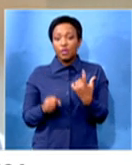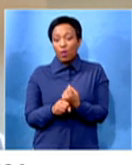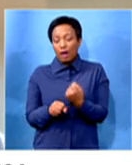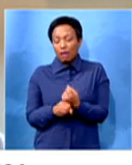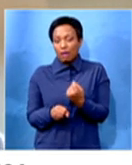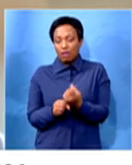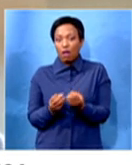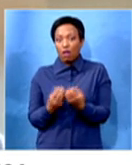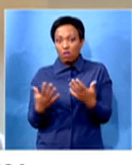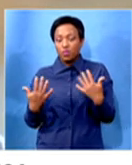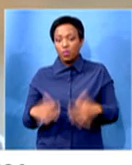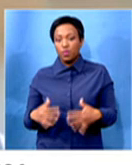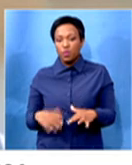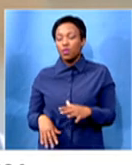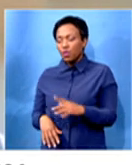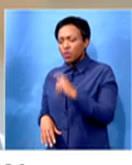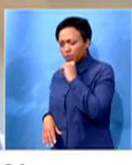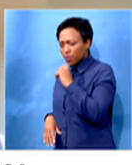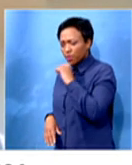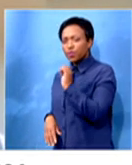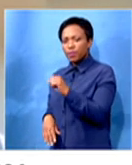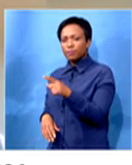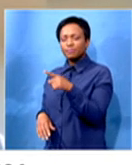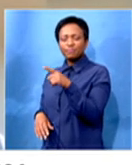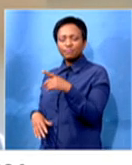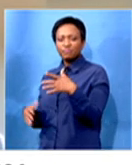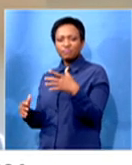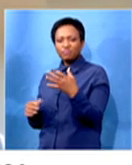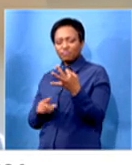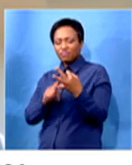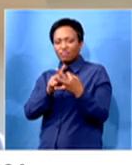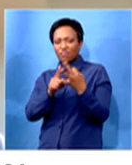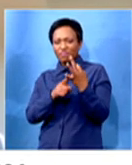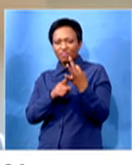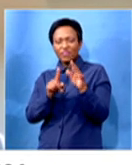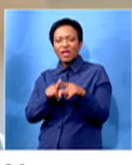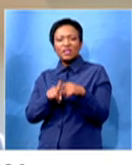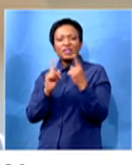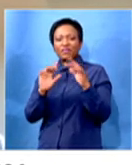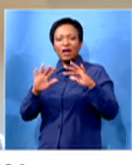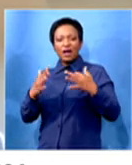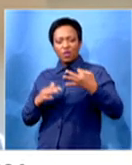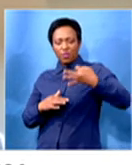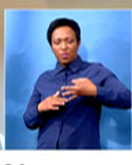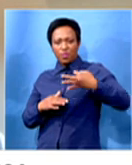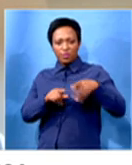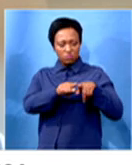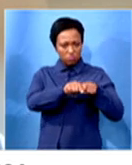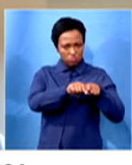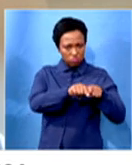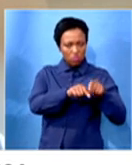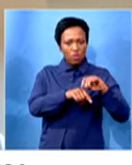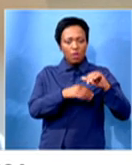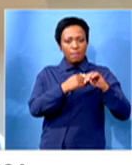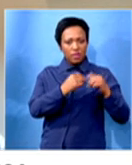Yeah, indeed there is. Now, what actually is the difference between these new vaccine trials, the one that was launched in June, which we